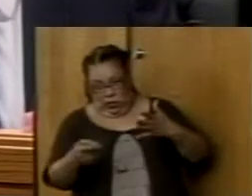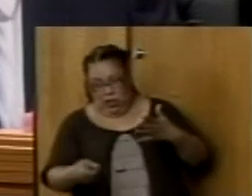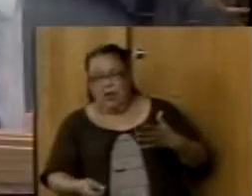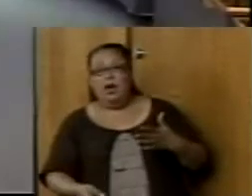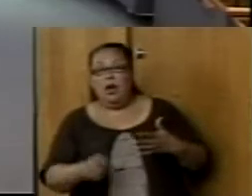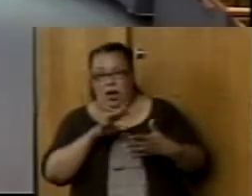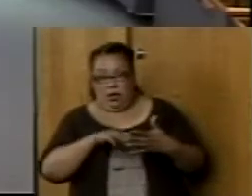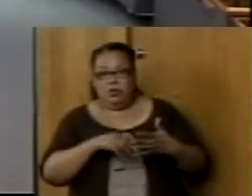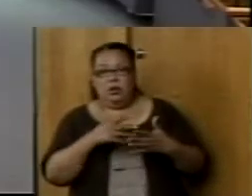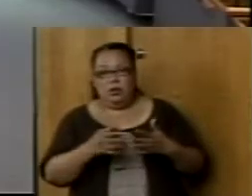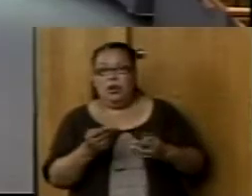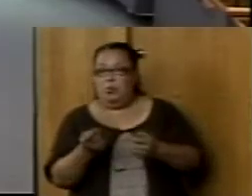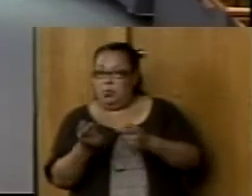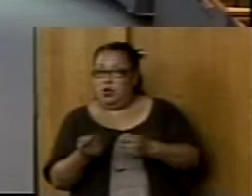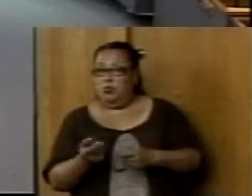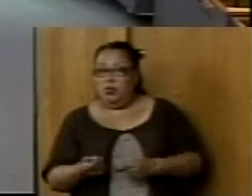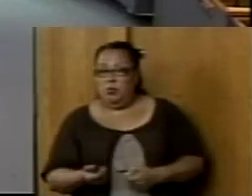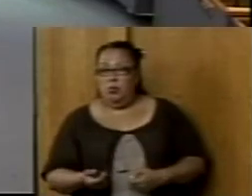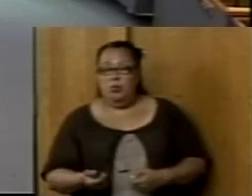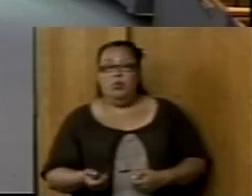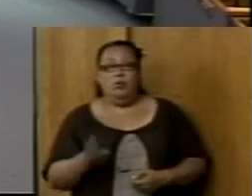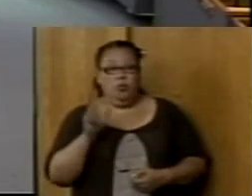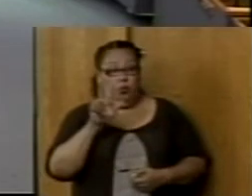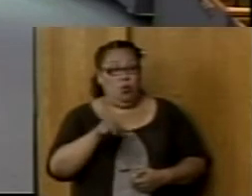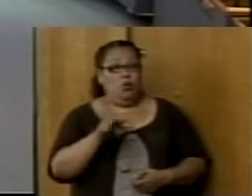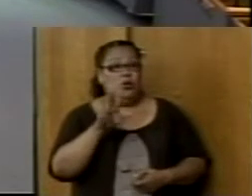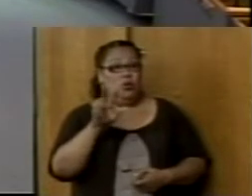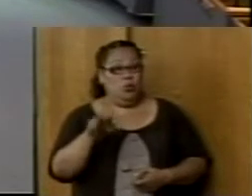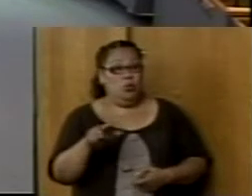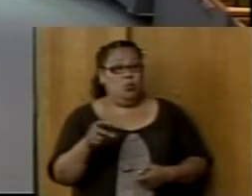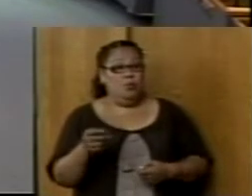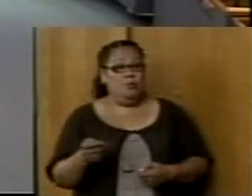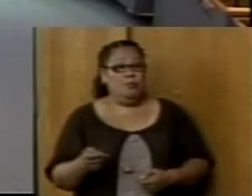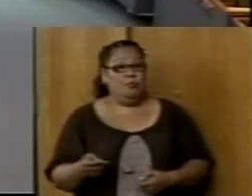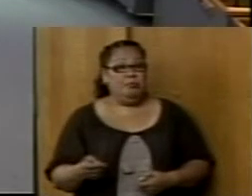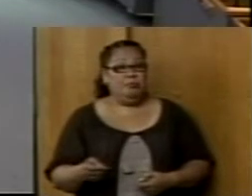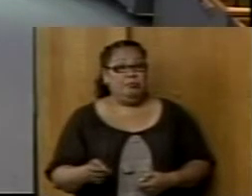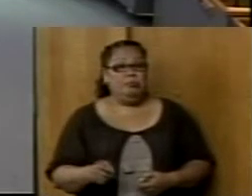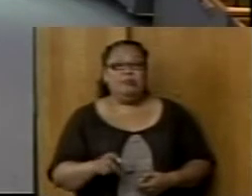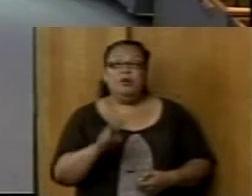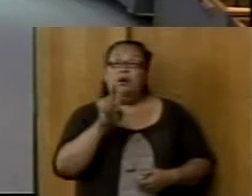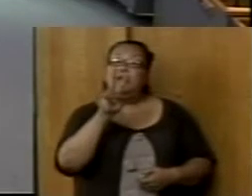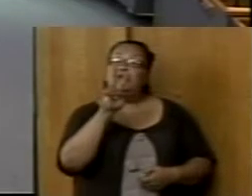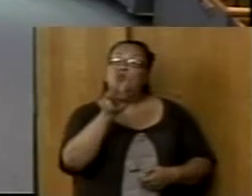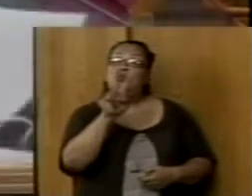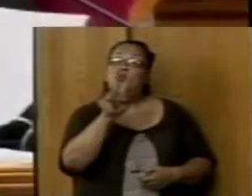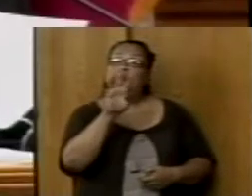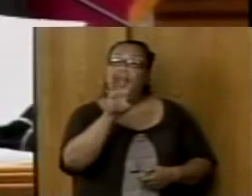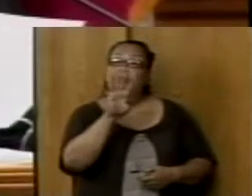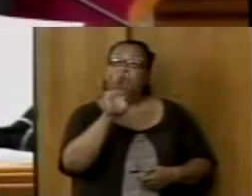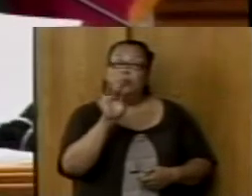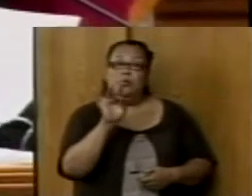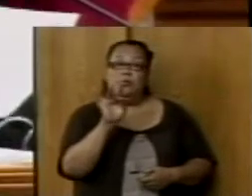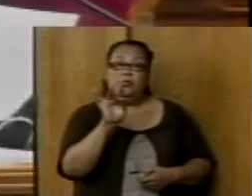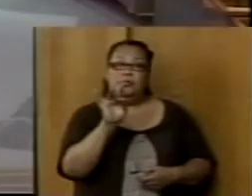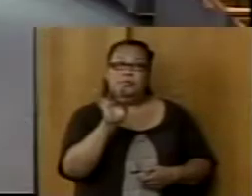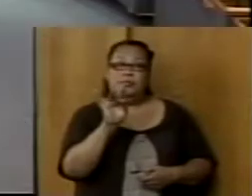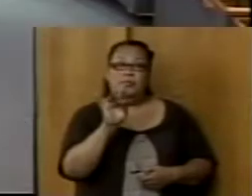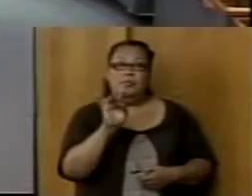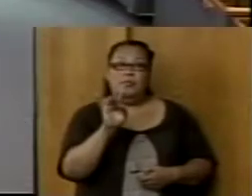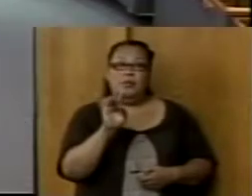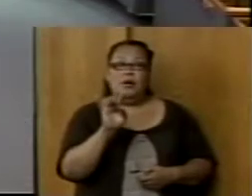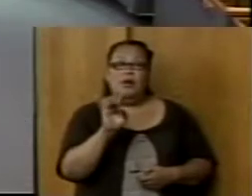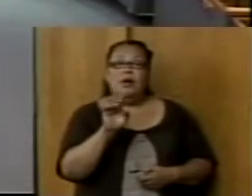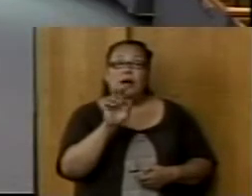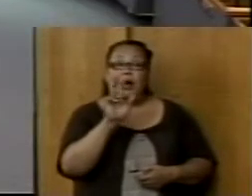agenda items are being removed entirely, not just, okay. No. Pages 248 to 250. In other words, the item 33 and item